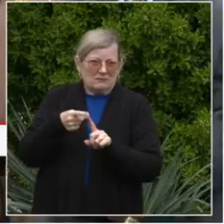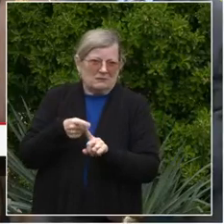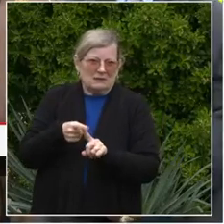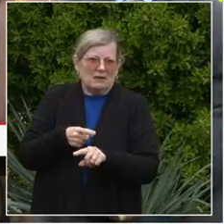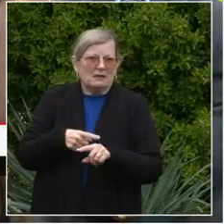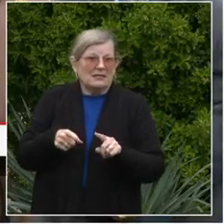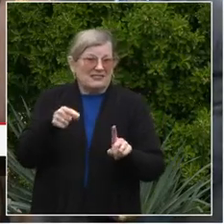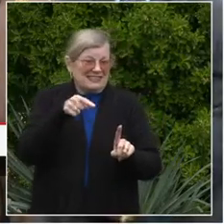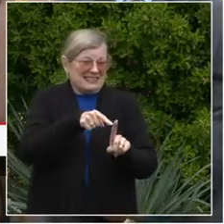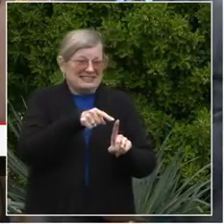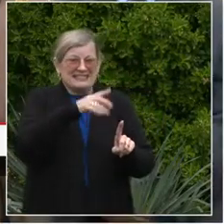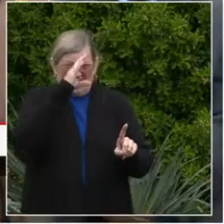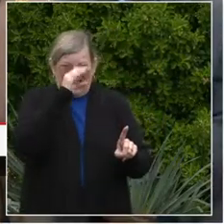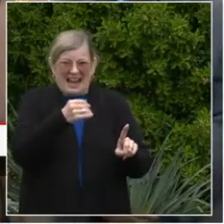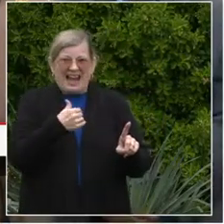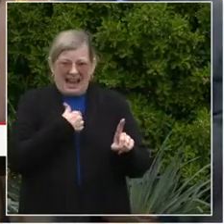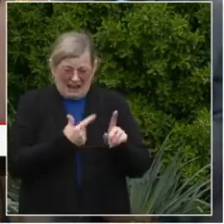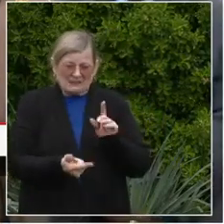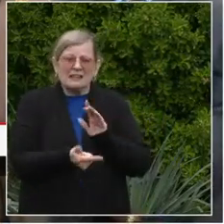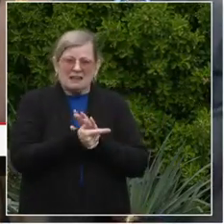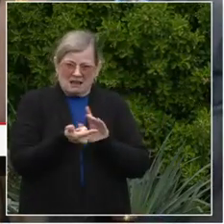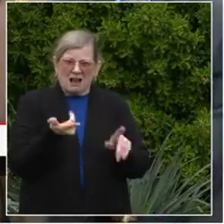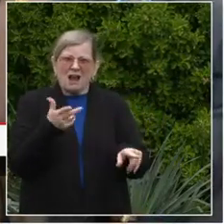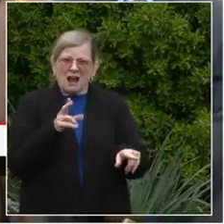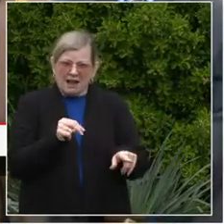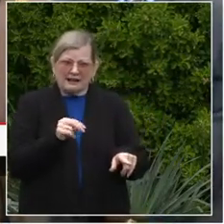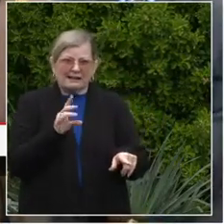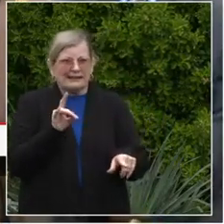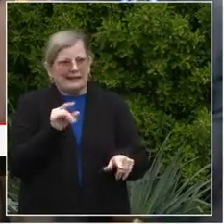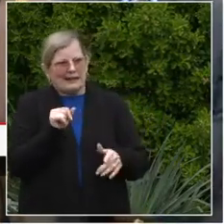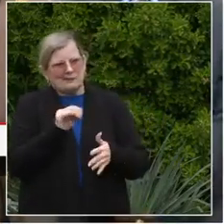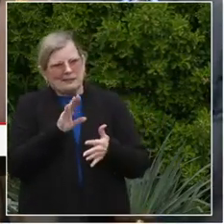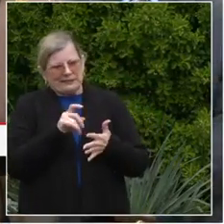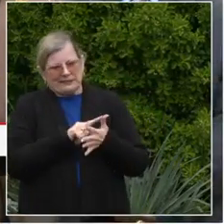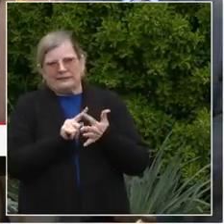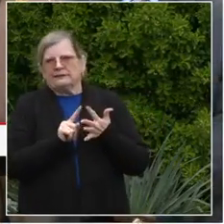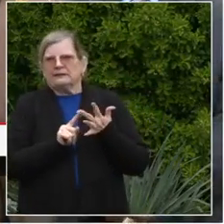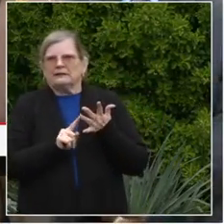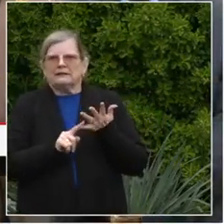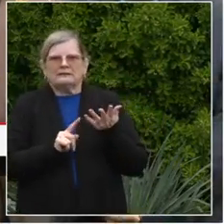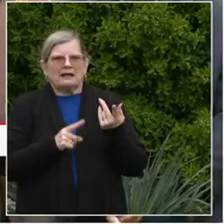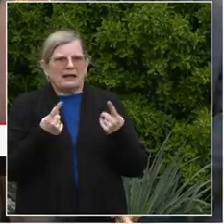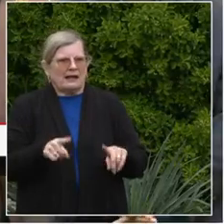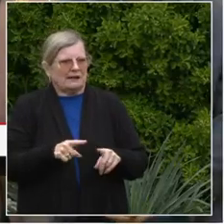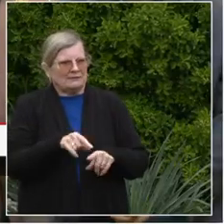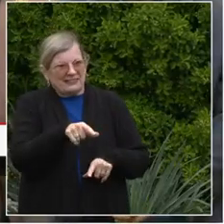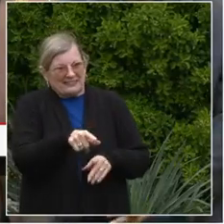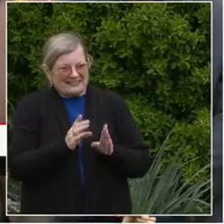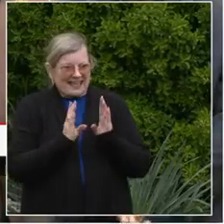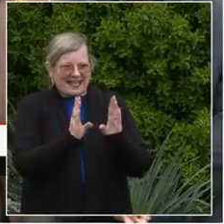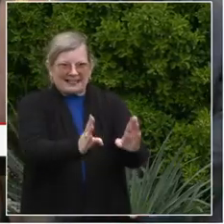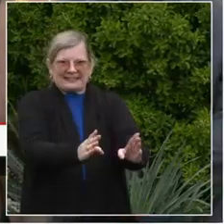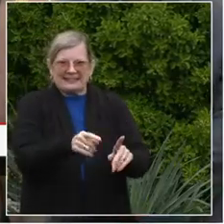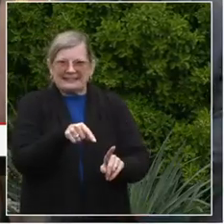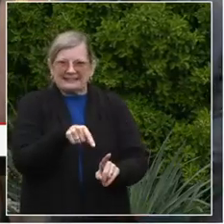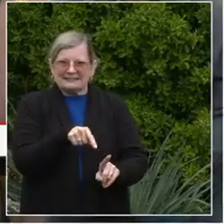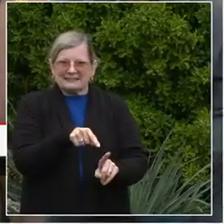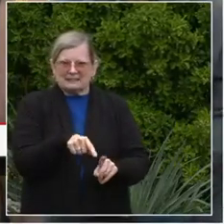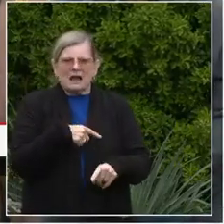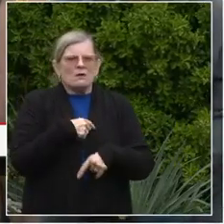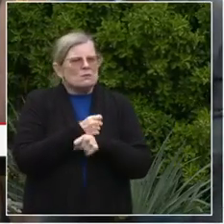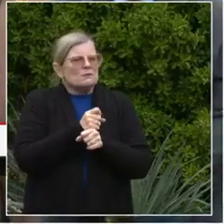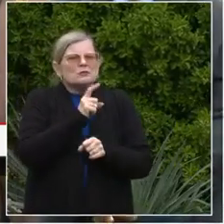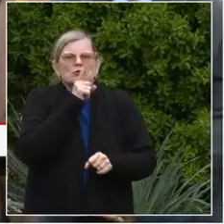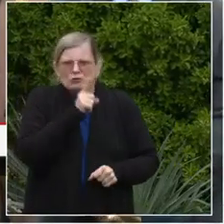in possession of a legal firearm, and he did A, B, and C, and it happened in this alley. Well, one of the things that I would make sure that we do is that